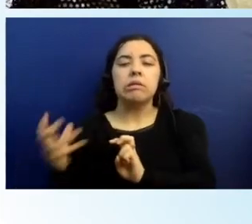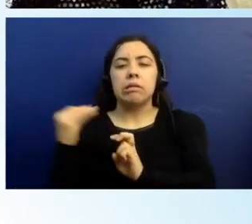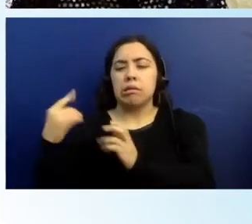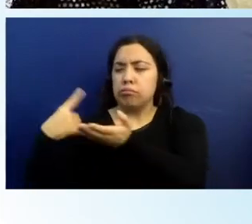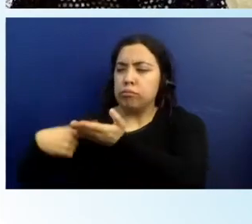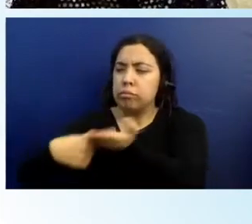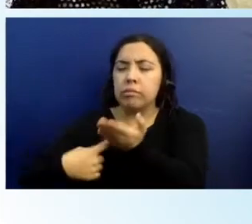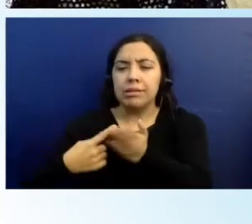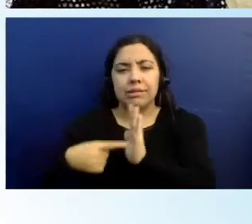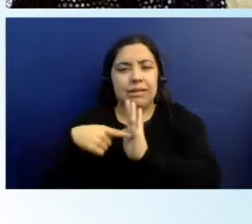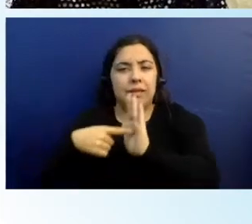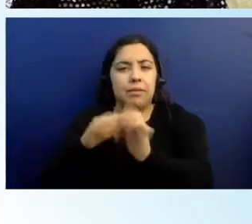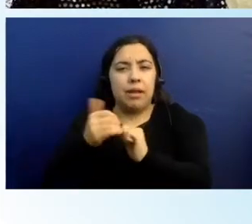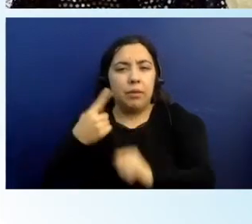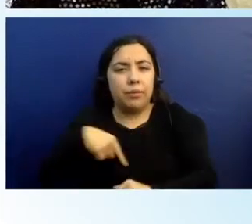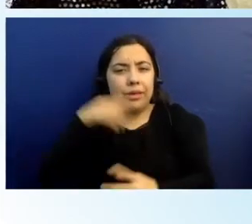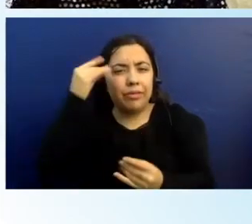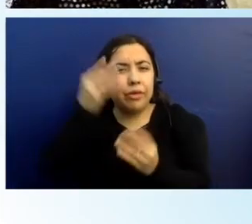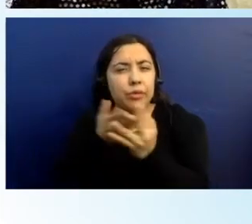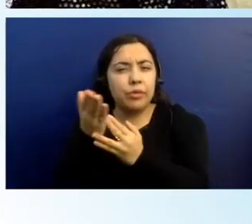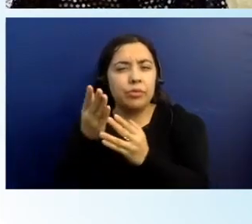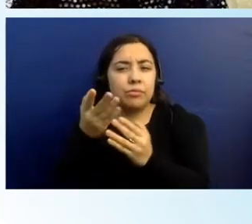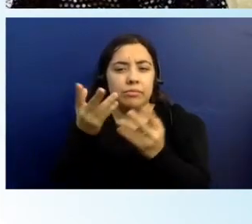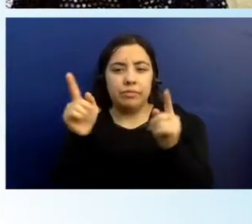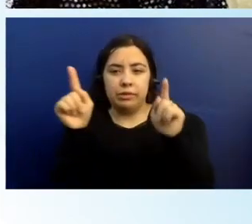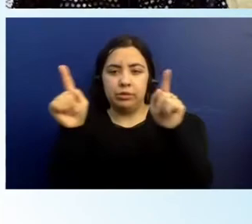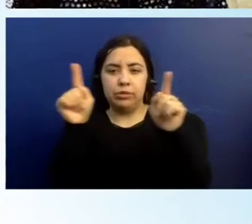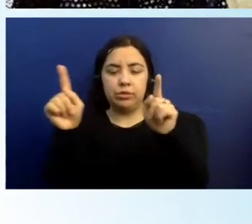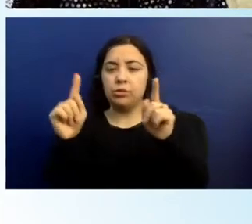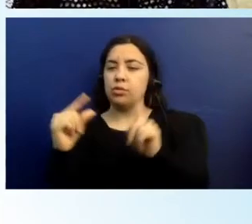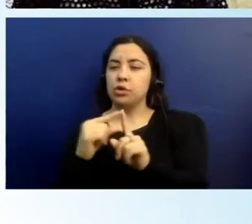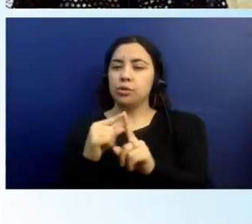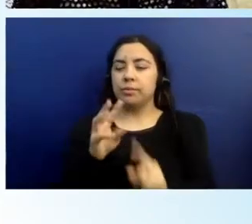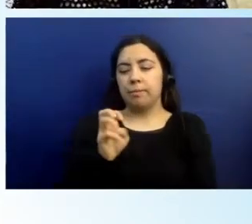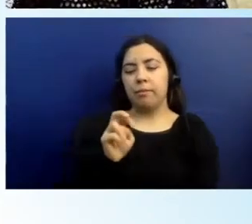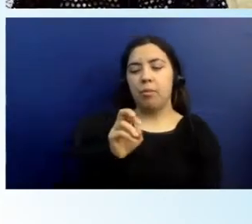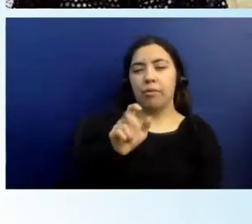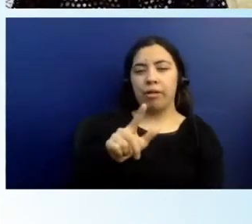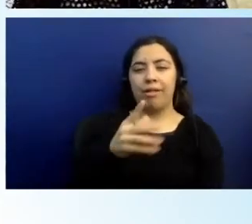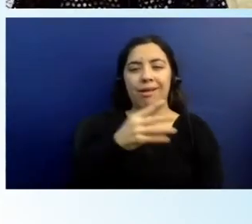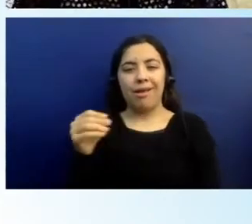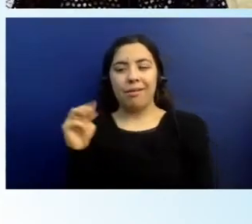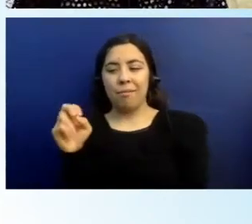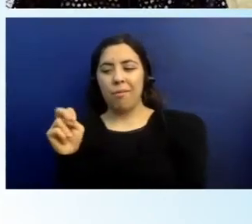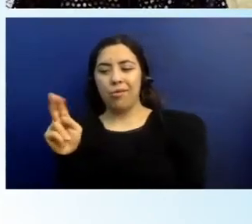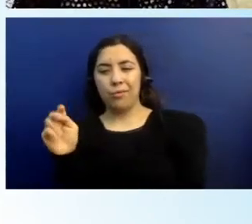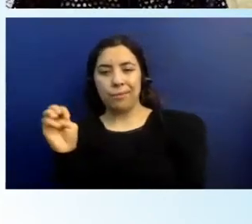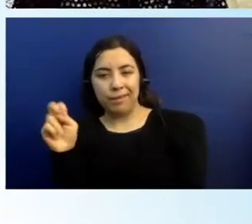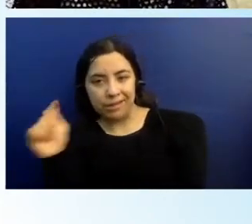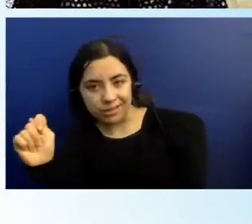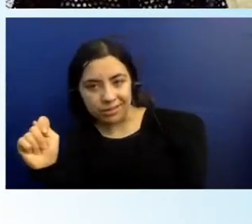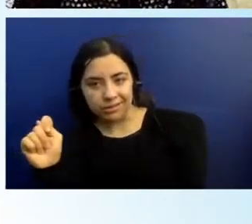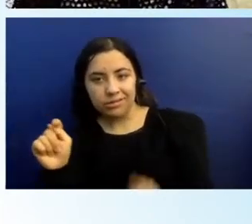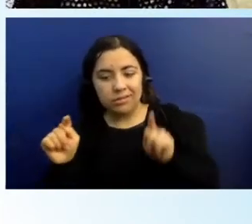through these two terms that have been so critical to the work we've been doing as a committee.